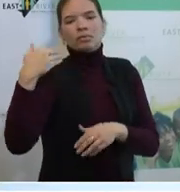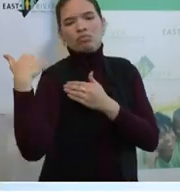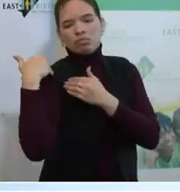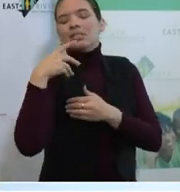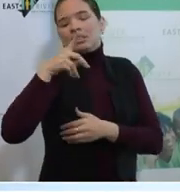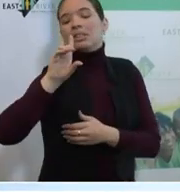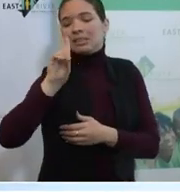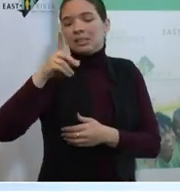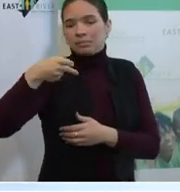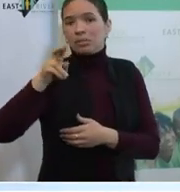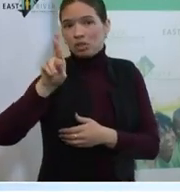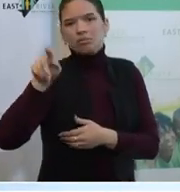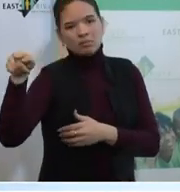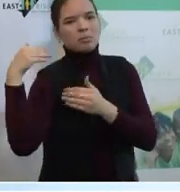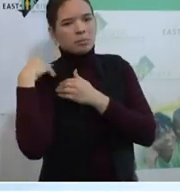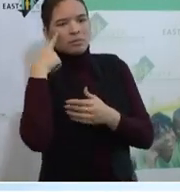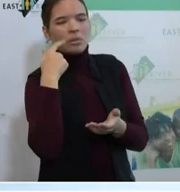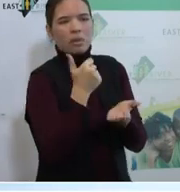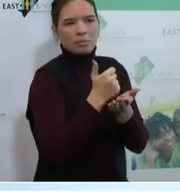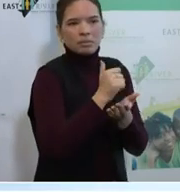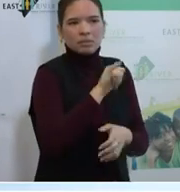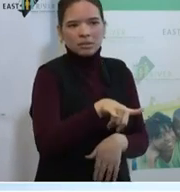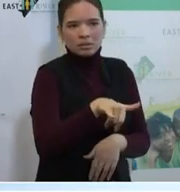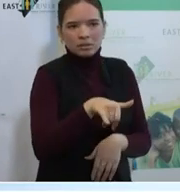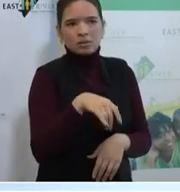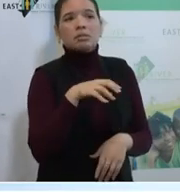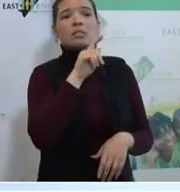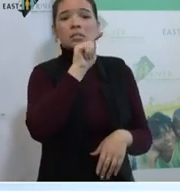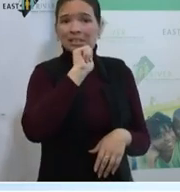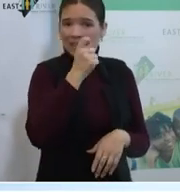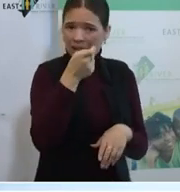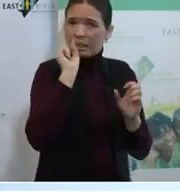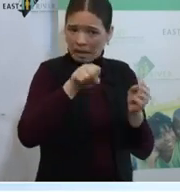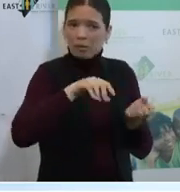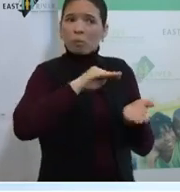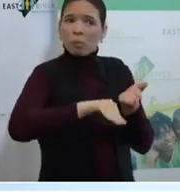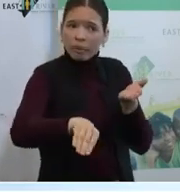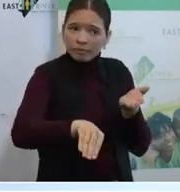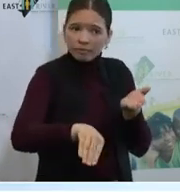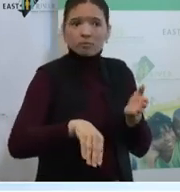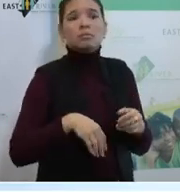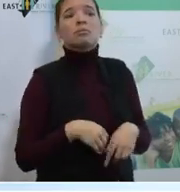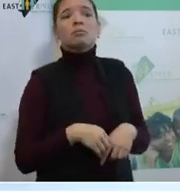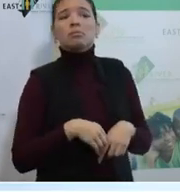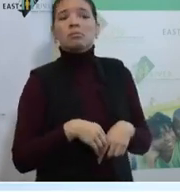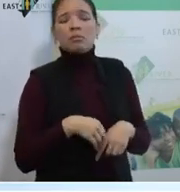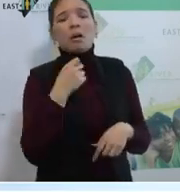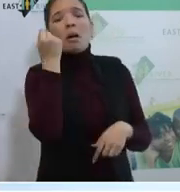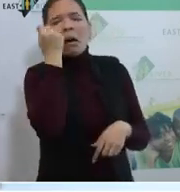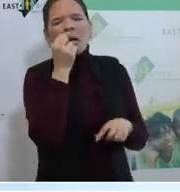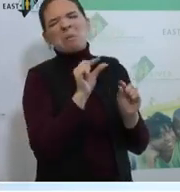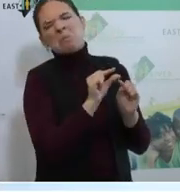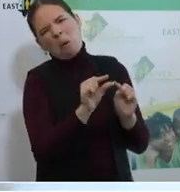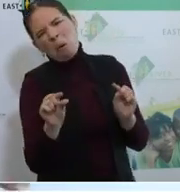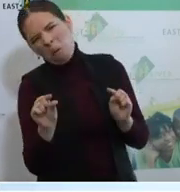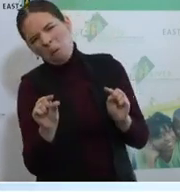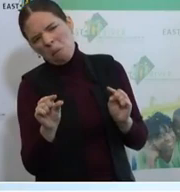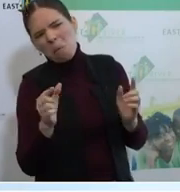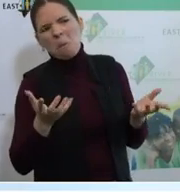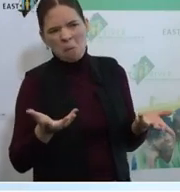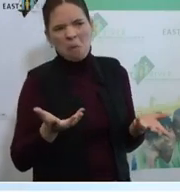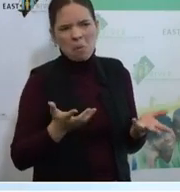I'm pretty sure that is available, and the fees are small on like